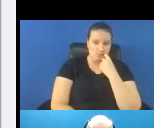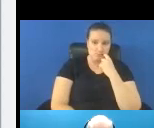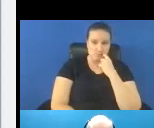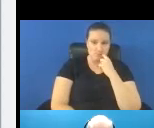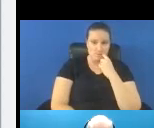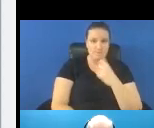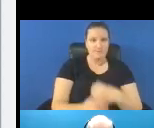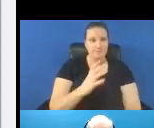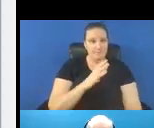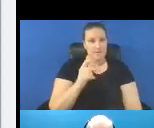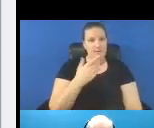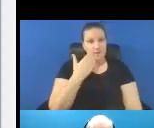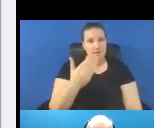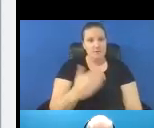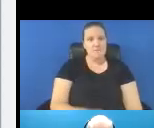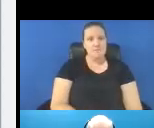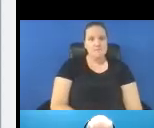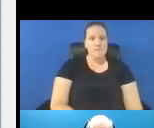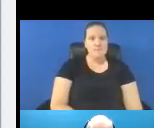Okay, thank you, sir.